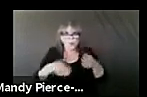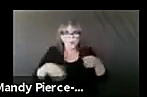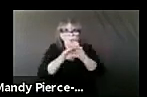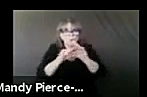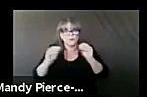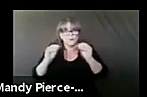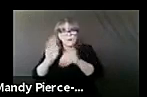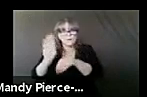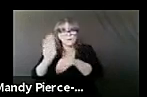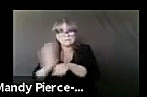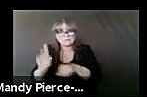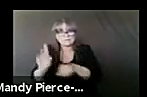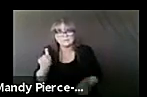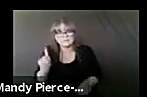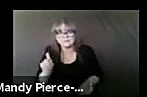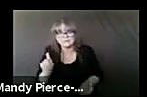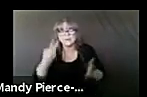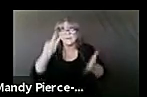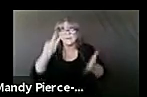ability to leave home, etc.?